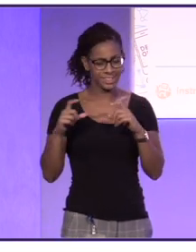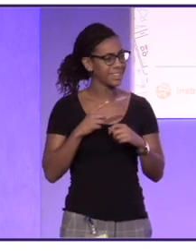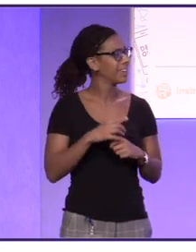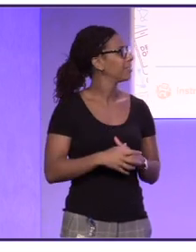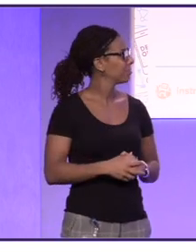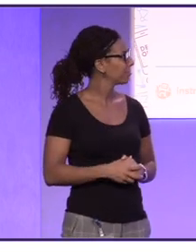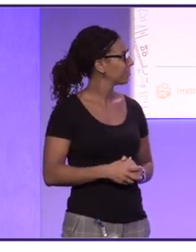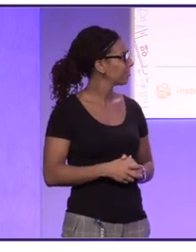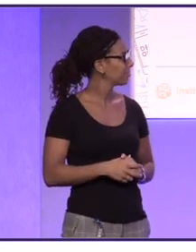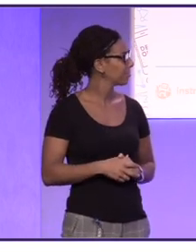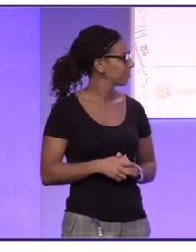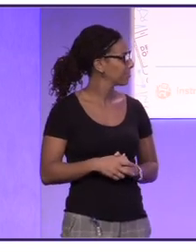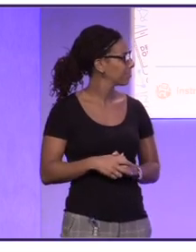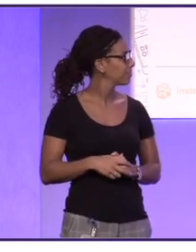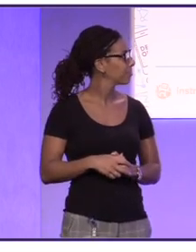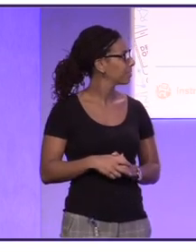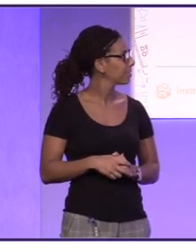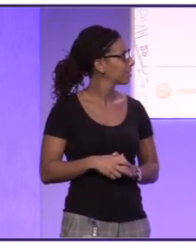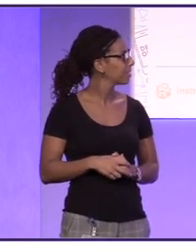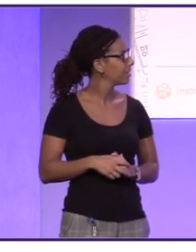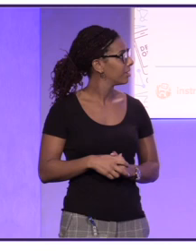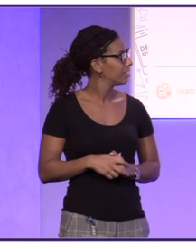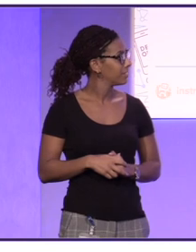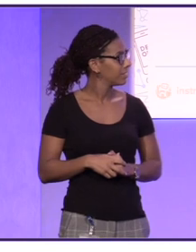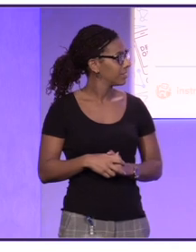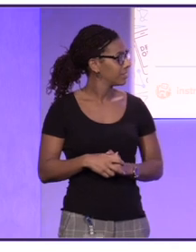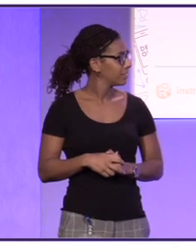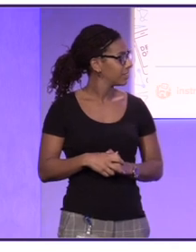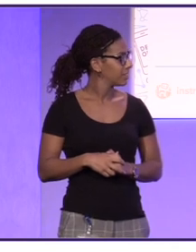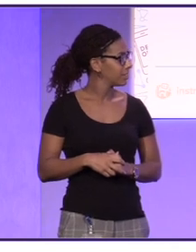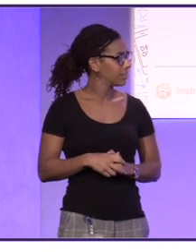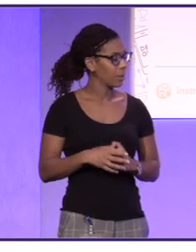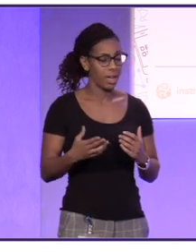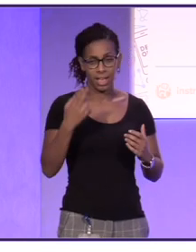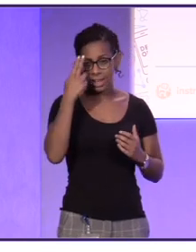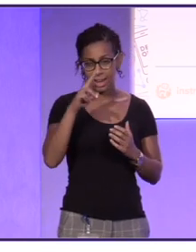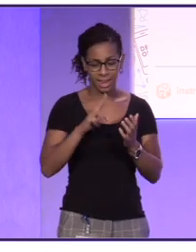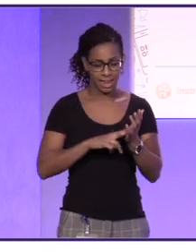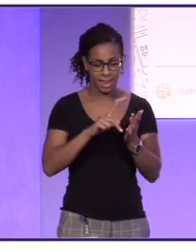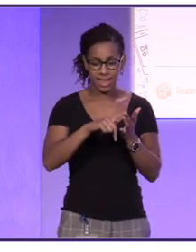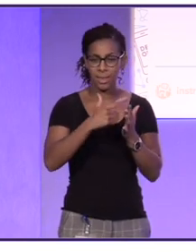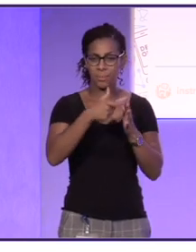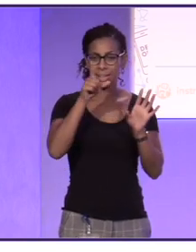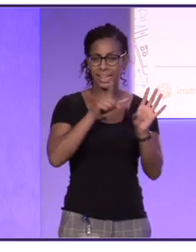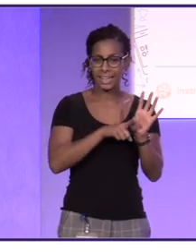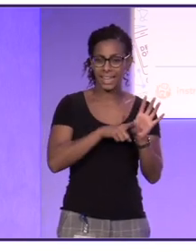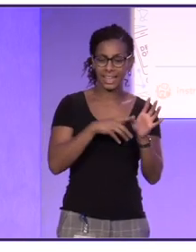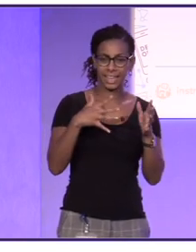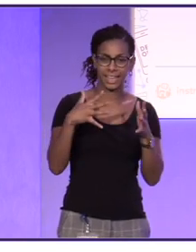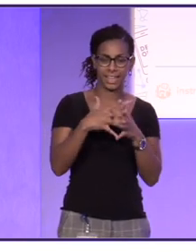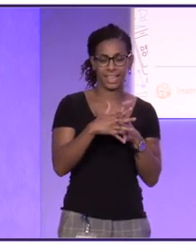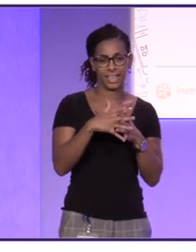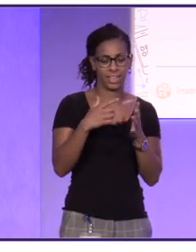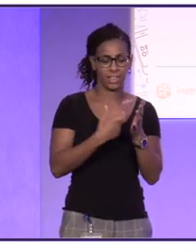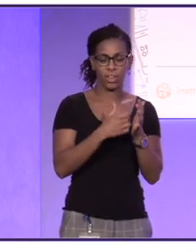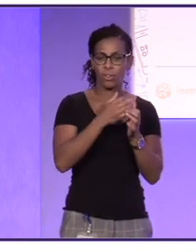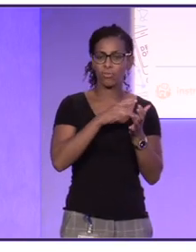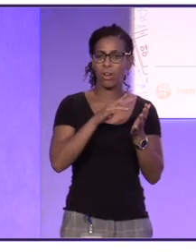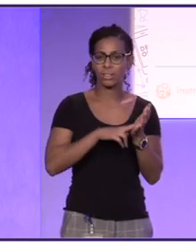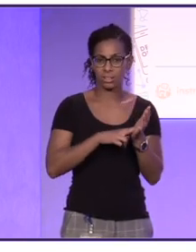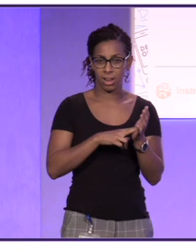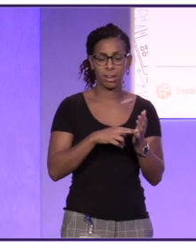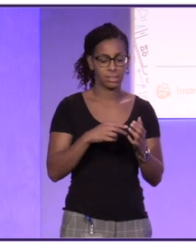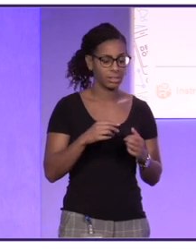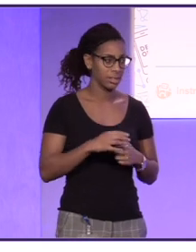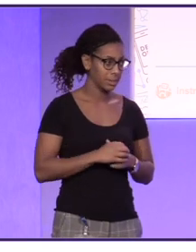Oh, good taste, I'm going to say. Right, I'm Nicky Wrightson, and I am terrible at overnight support.